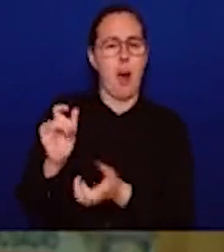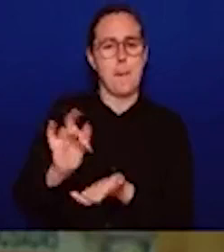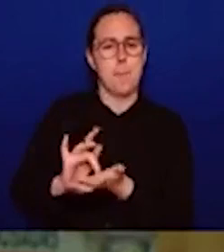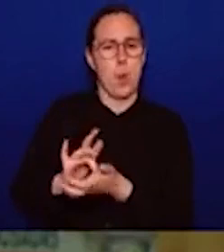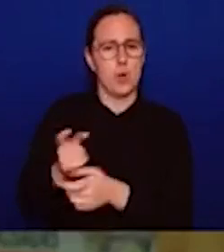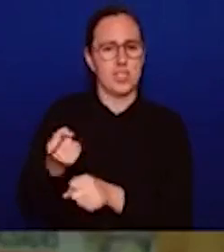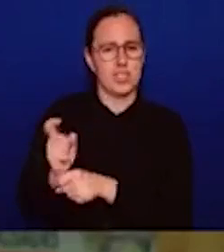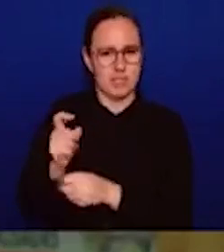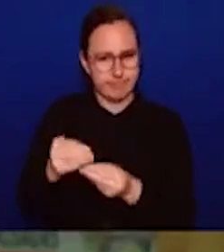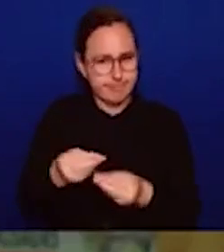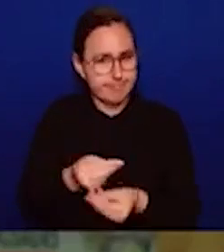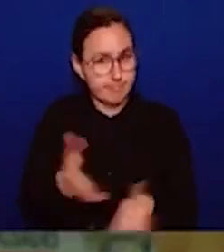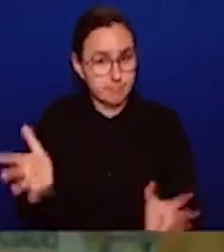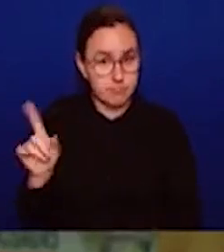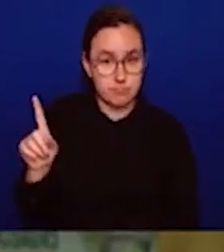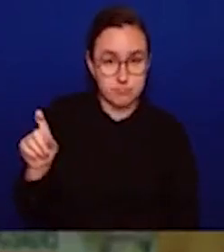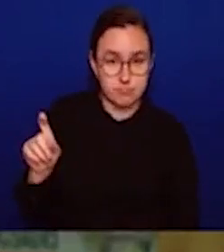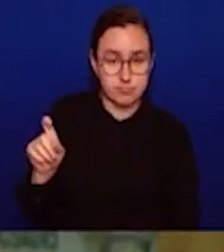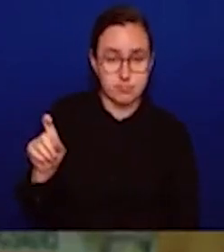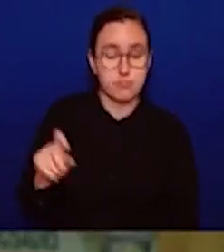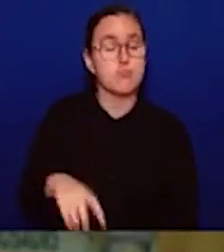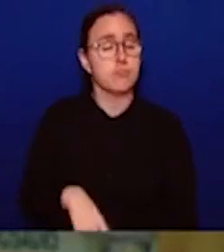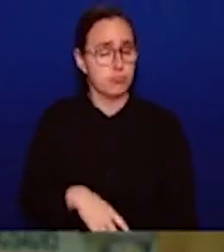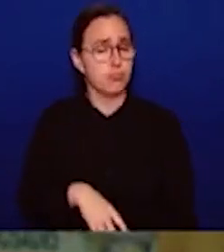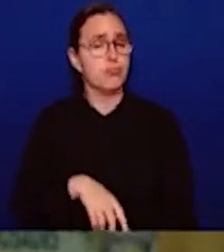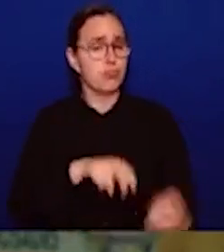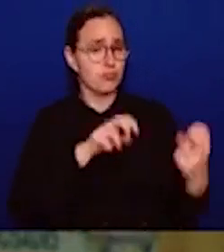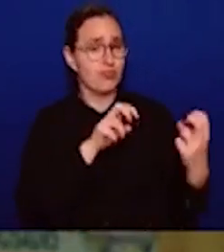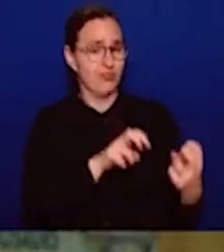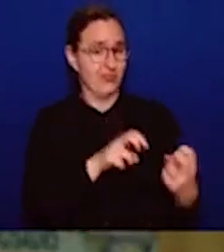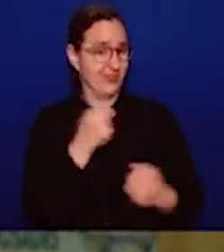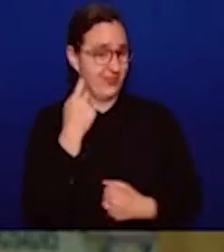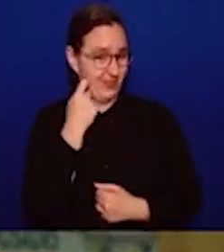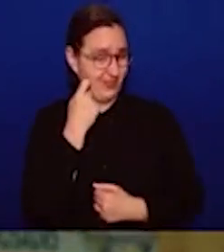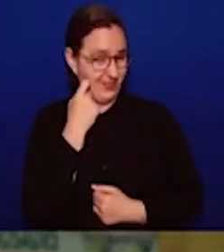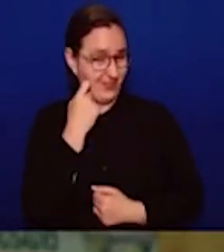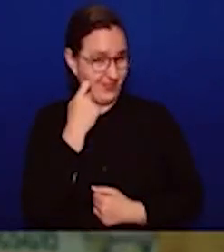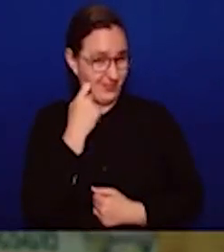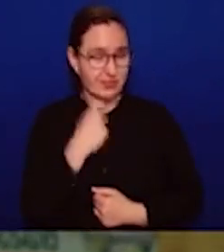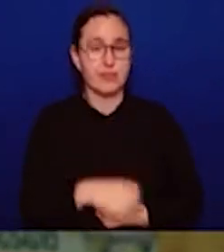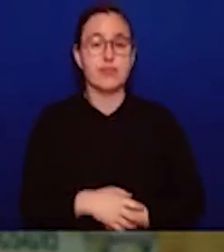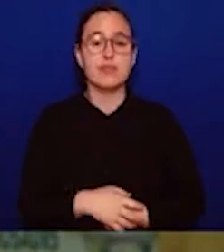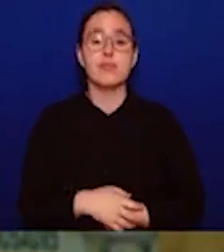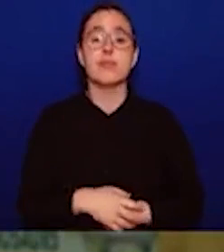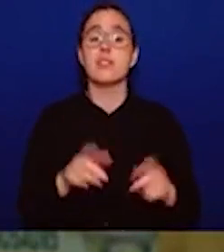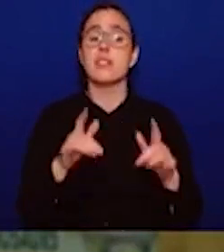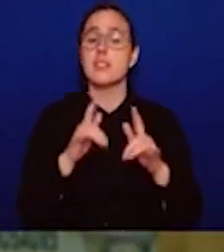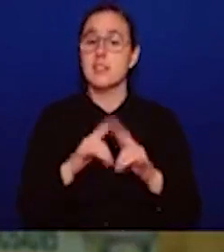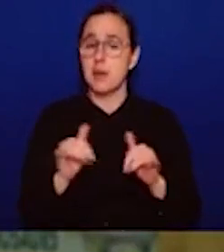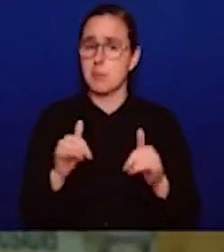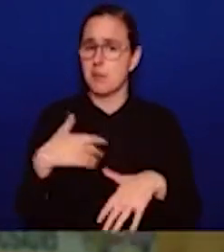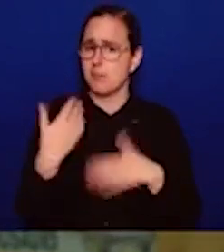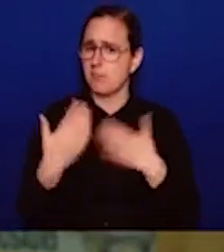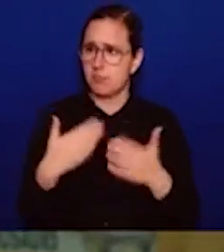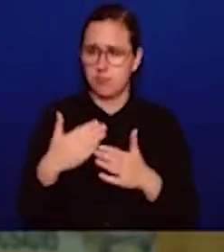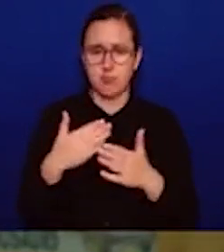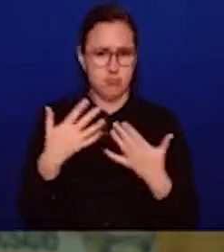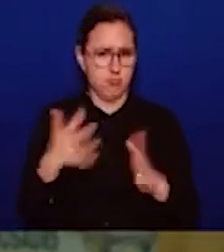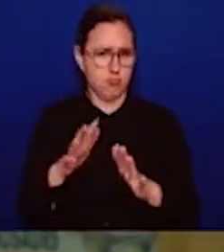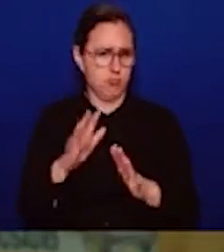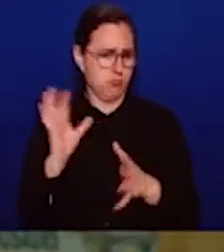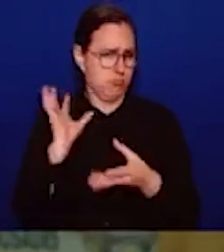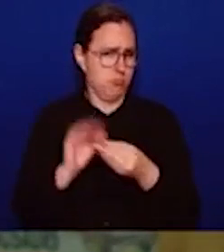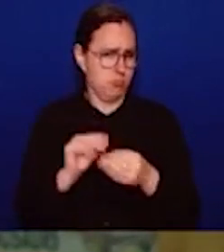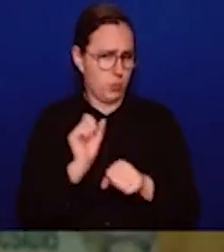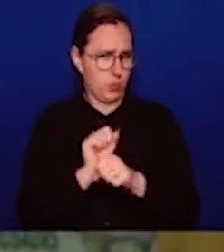we're also working very, very closely through our ministers and appropriate officials to continue to move forward to